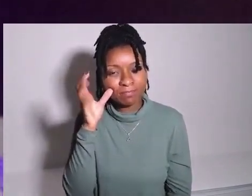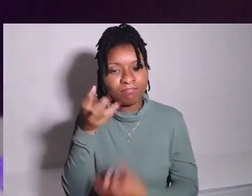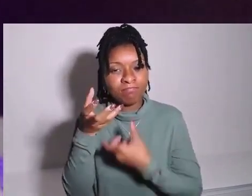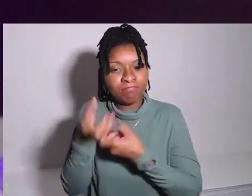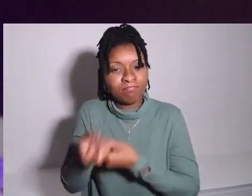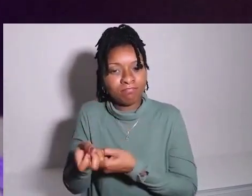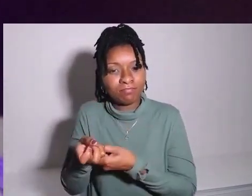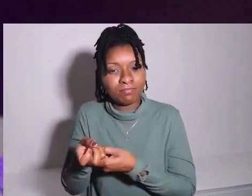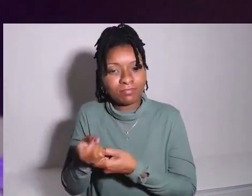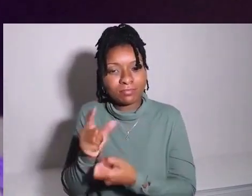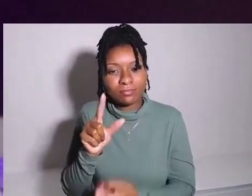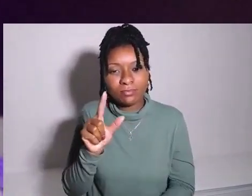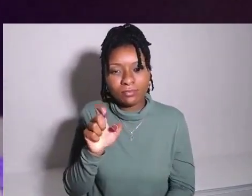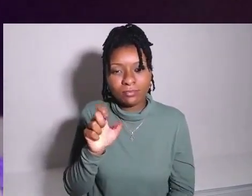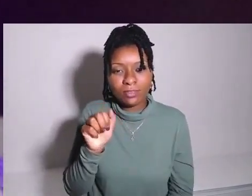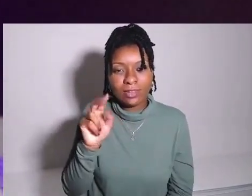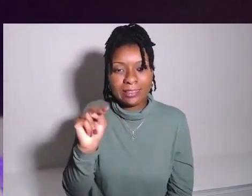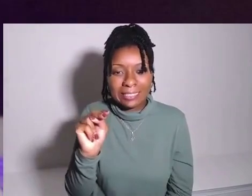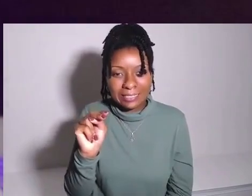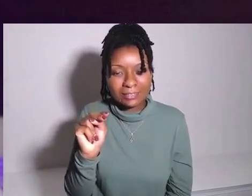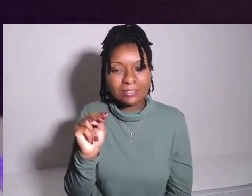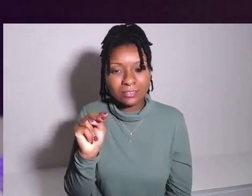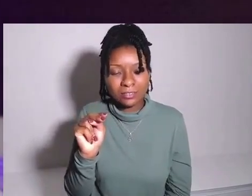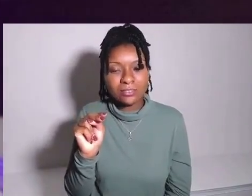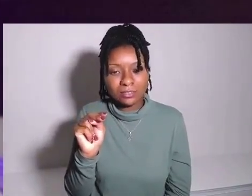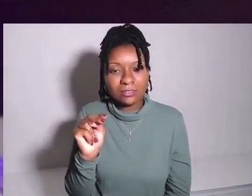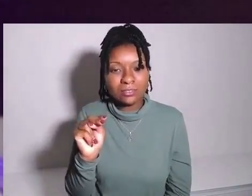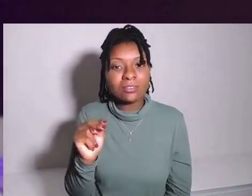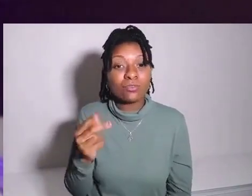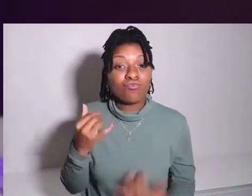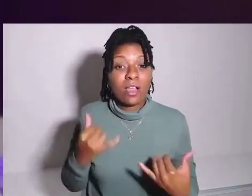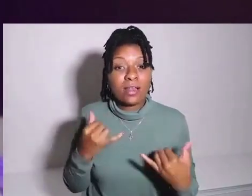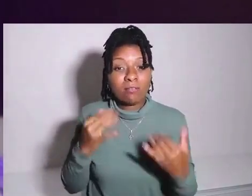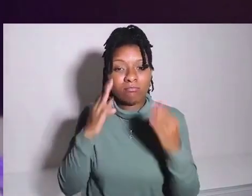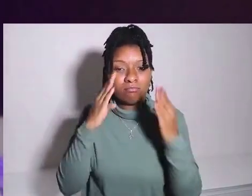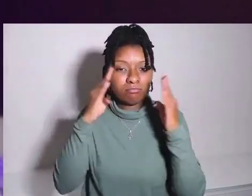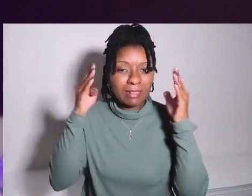at this moment, please, is the sound of my voice.